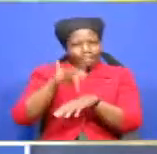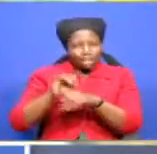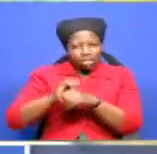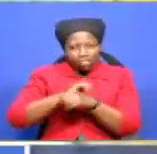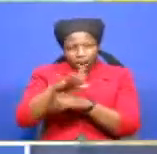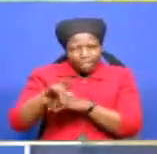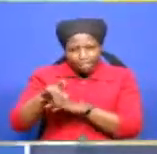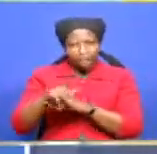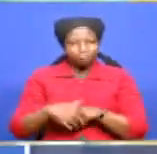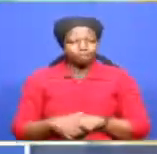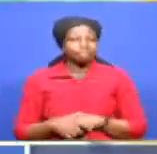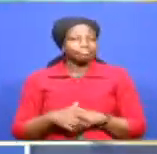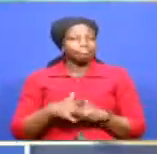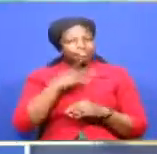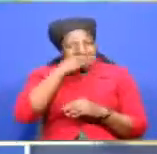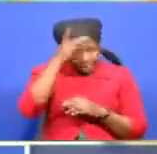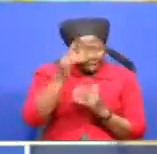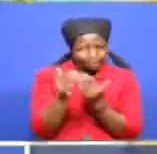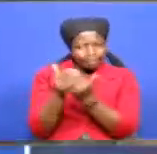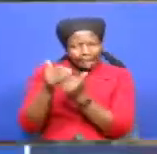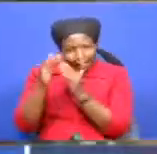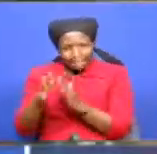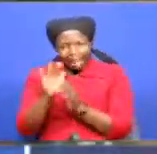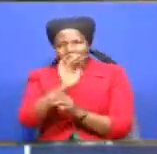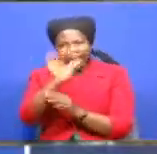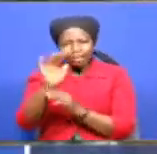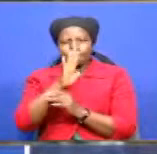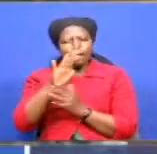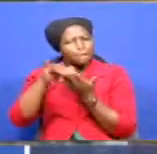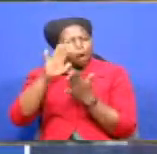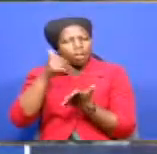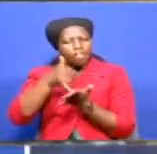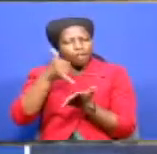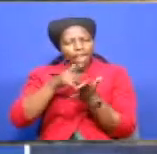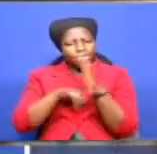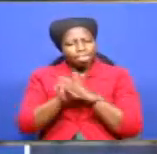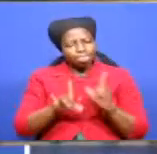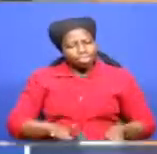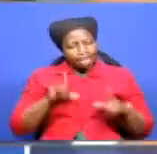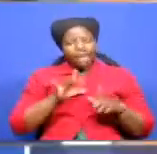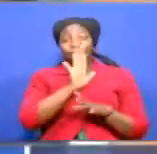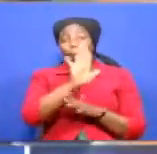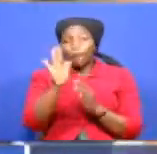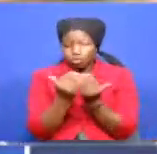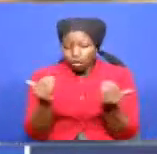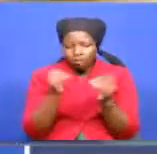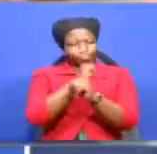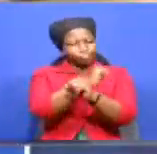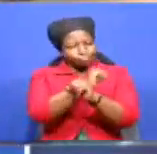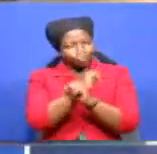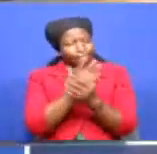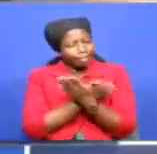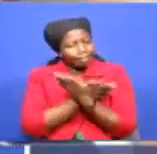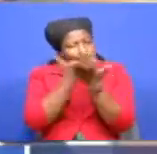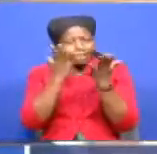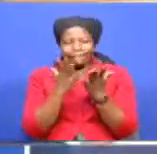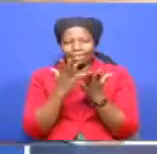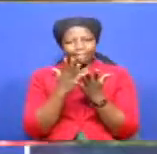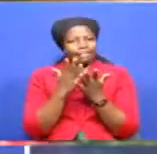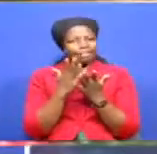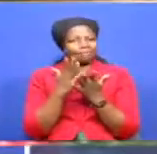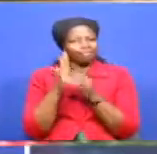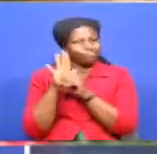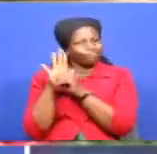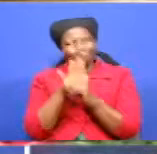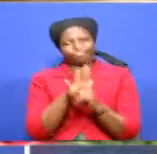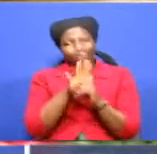COVID-19, parents and guardians have been urged to be more involved in the lives of their children so as to prevent any form of exploitation.